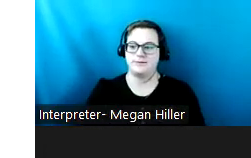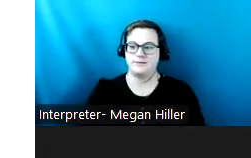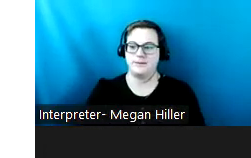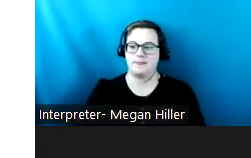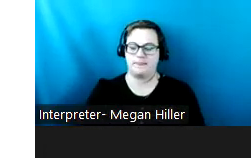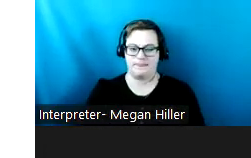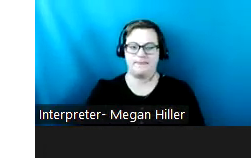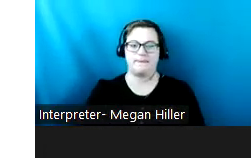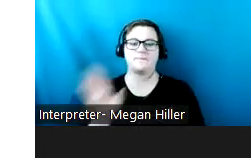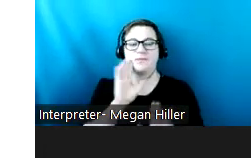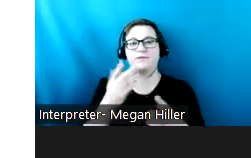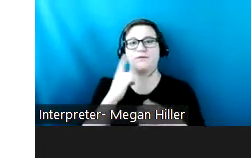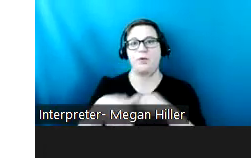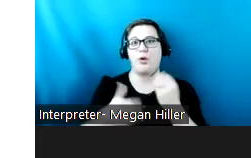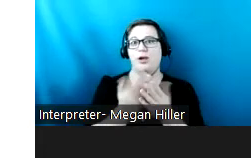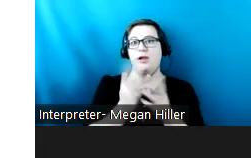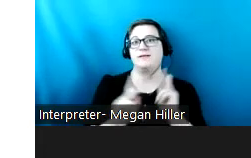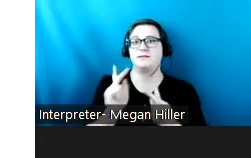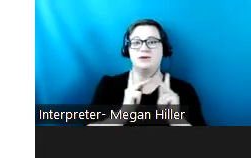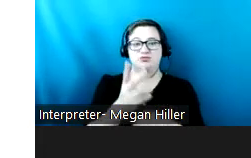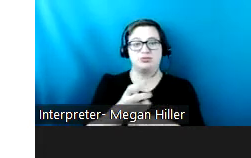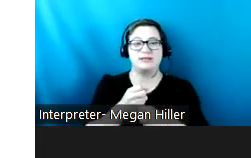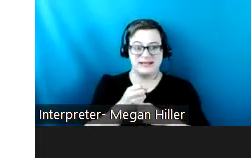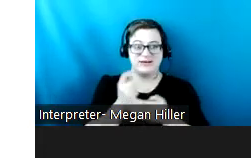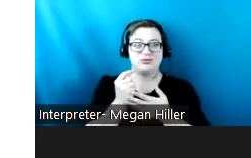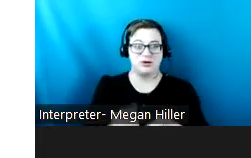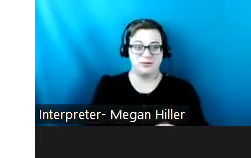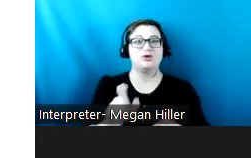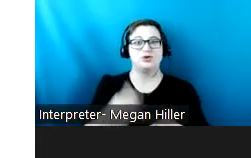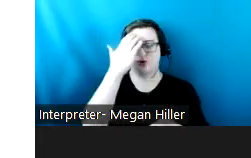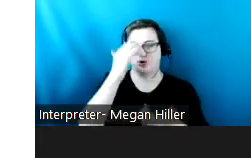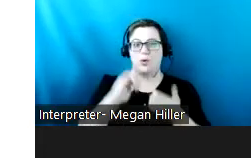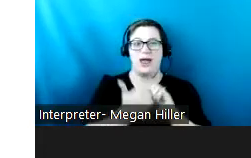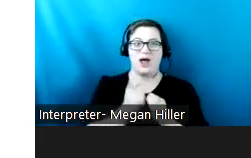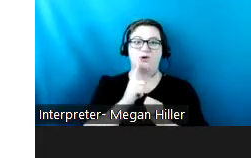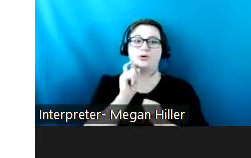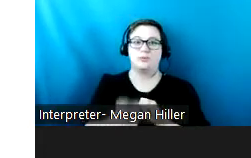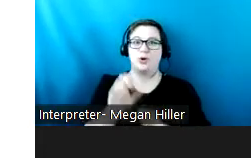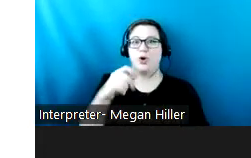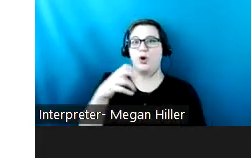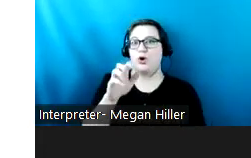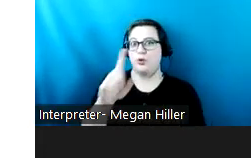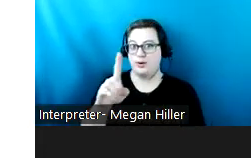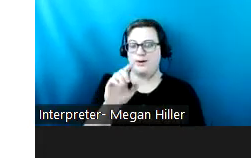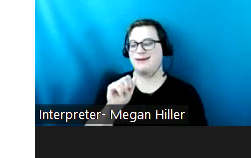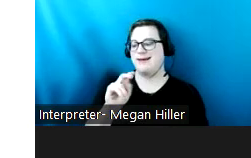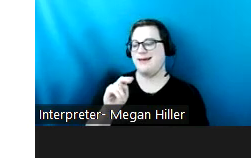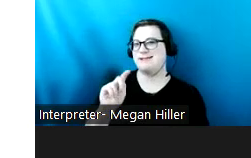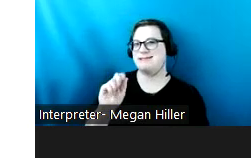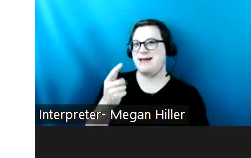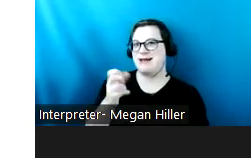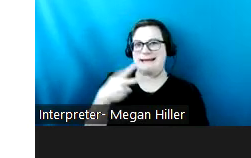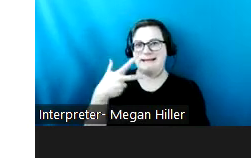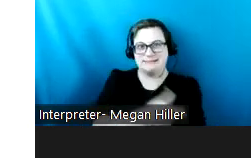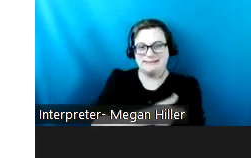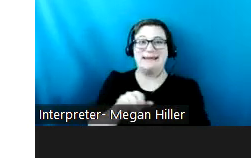all individuals receiving treatment know how to administer an opioid antagonist in case of an emergency or overdose, and that there is a promotion